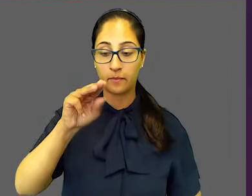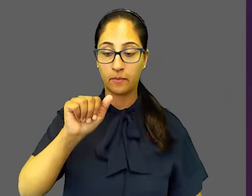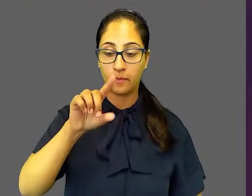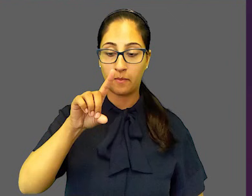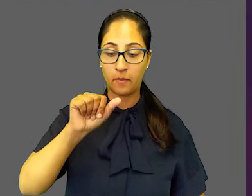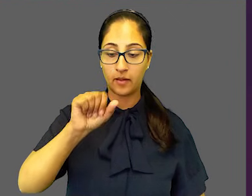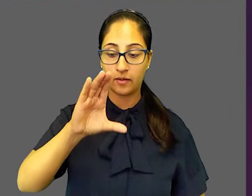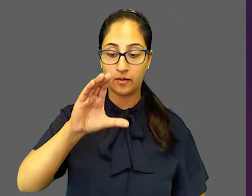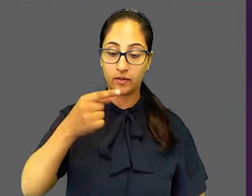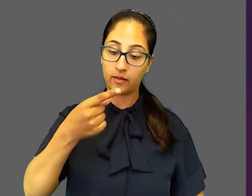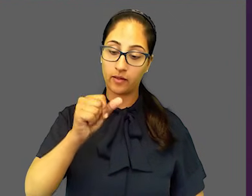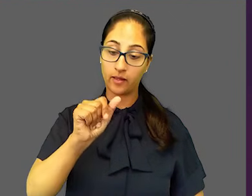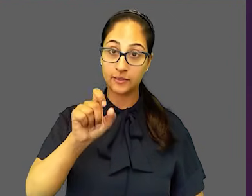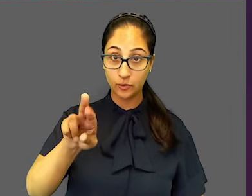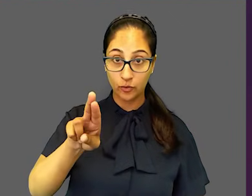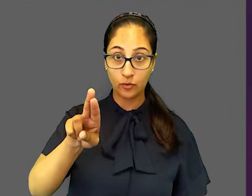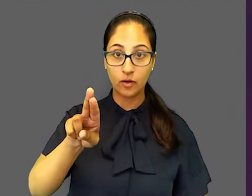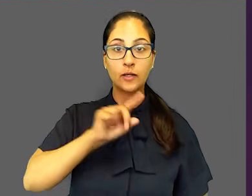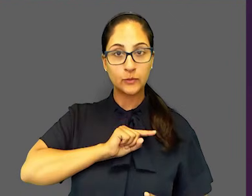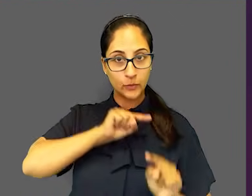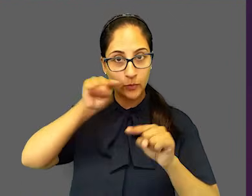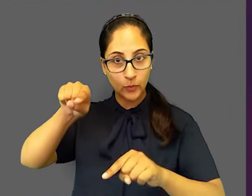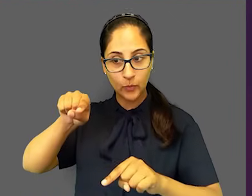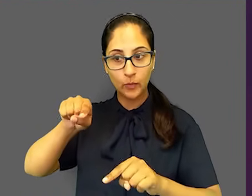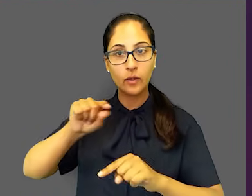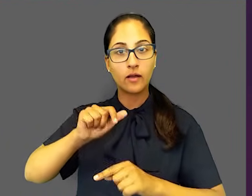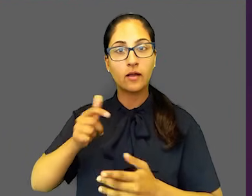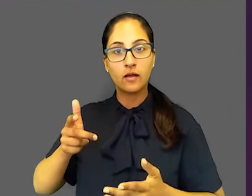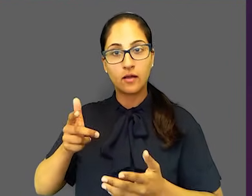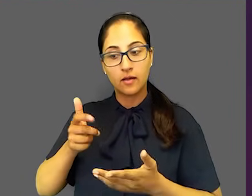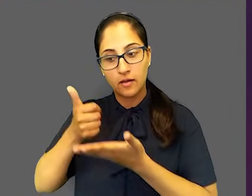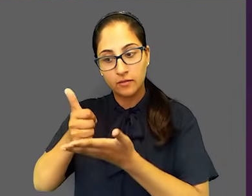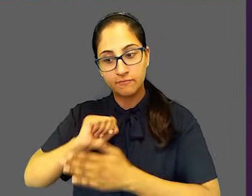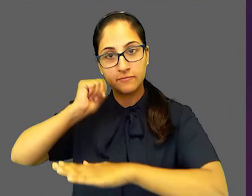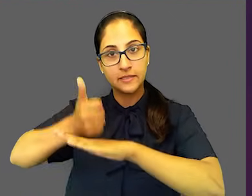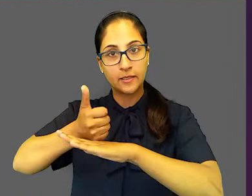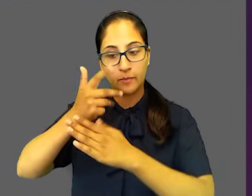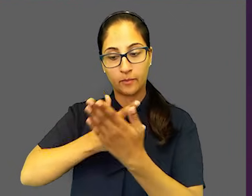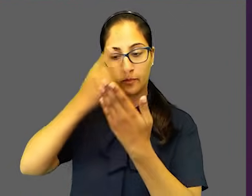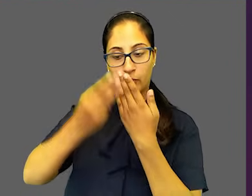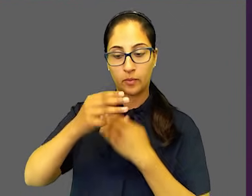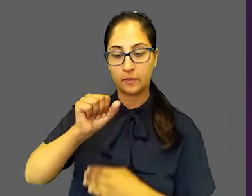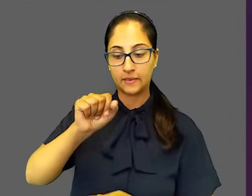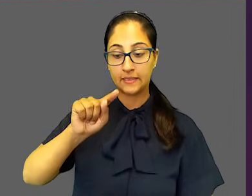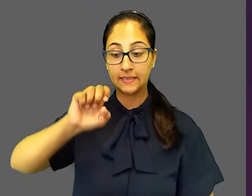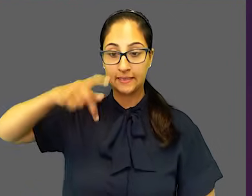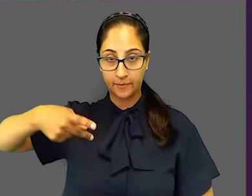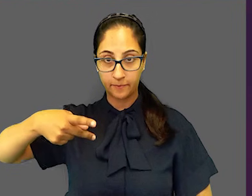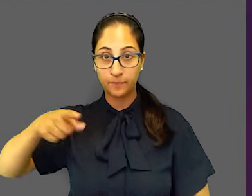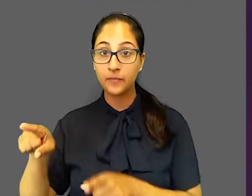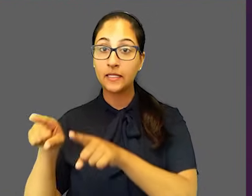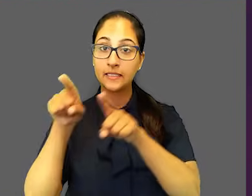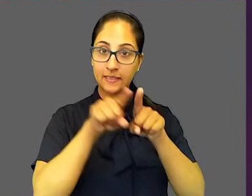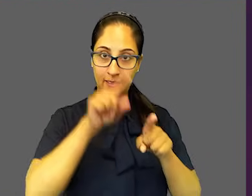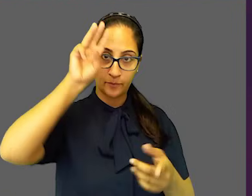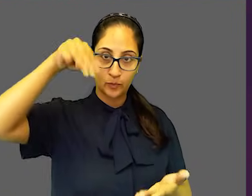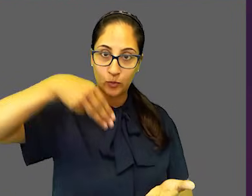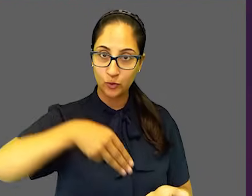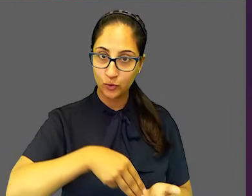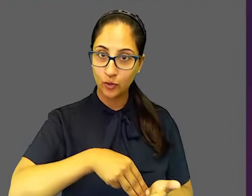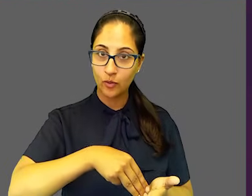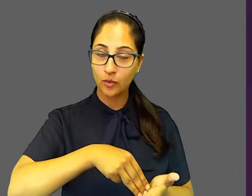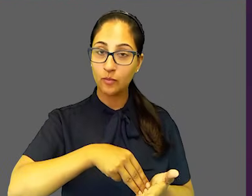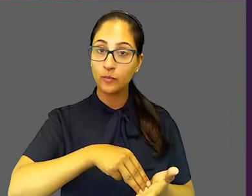and the opportunity to help them set up the STEP program. I know in Montreal, when I was there, we had an opportunity to be guest speakers